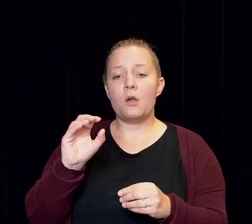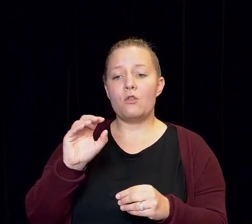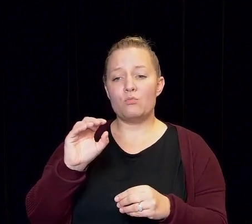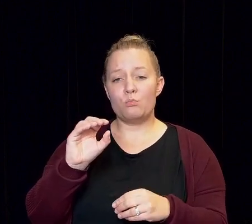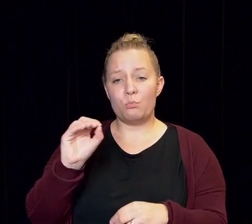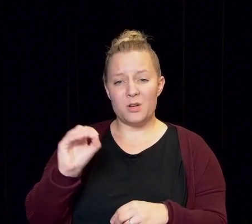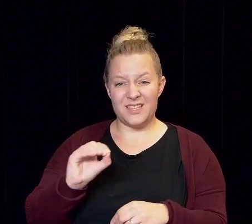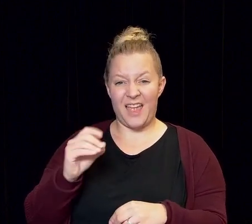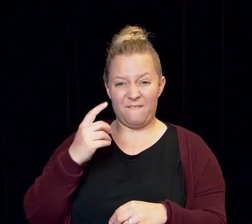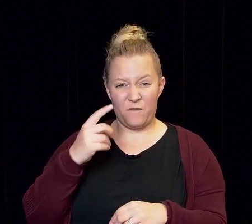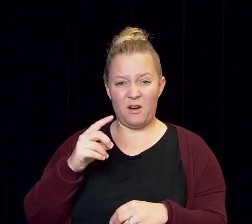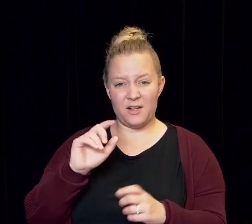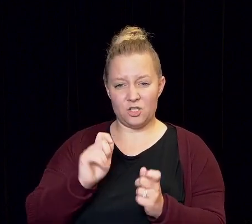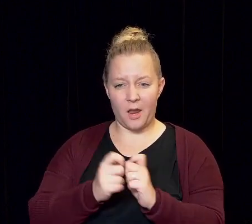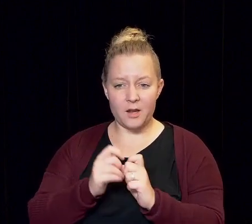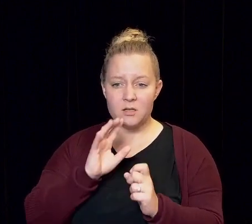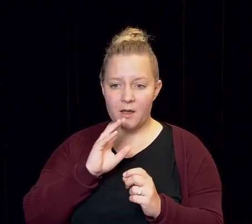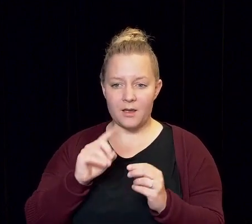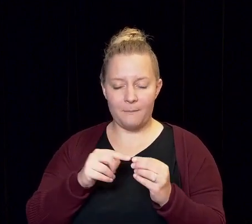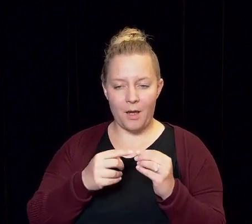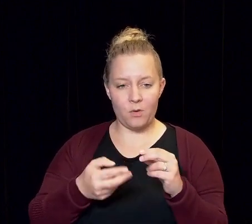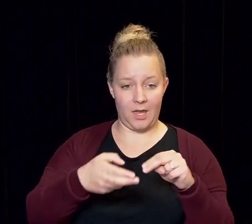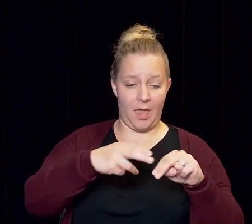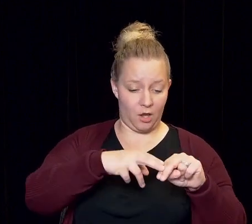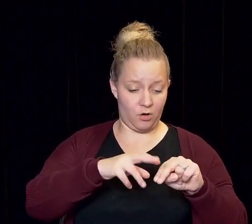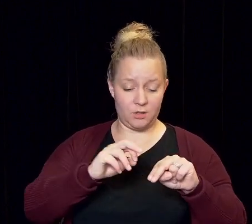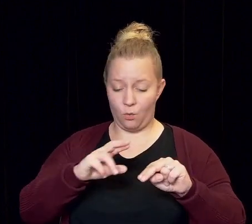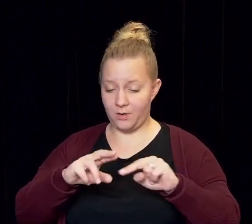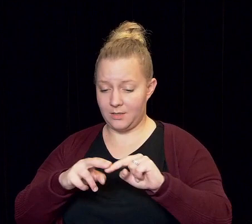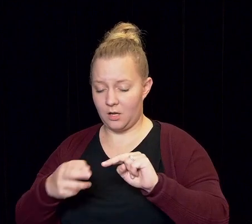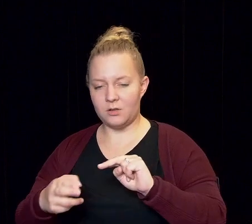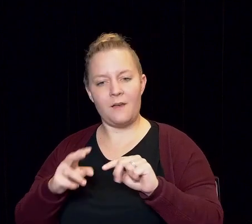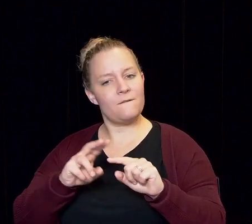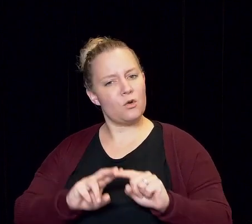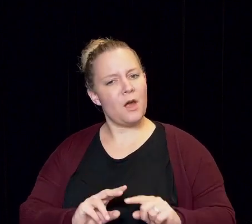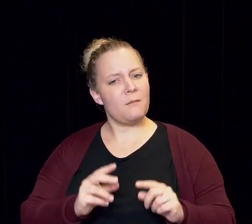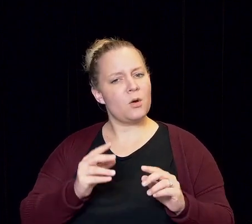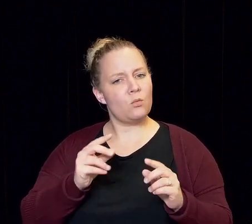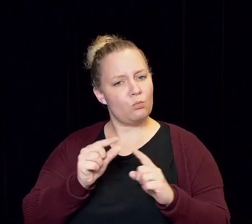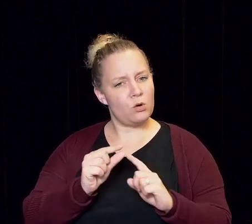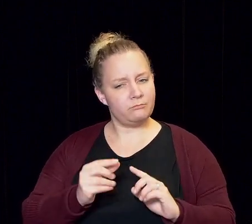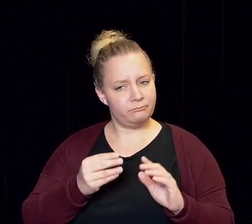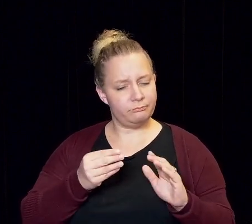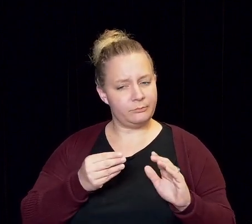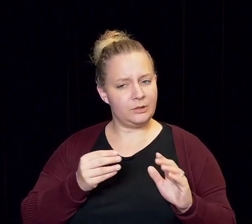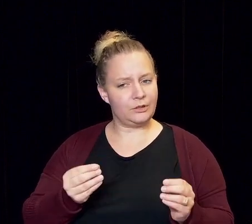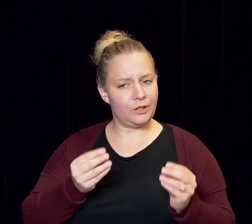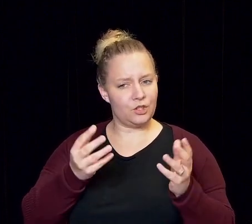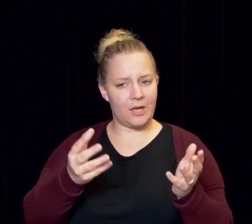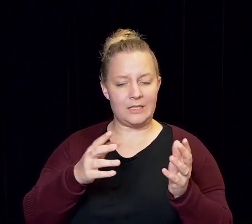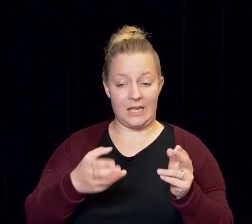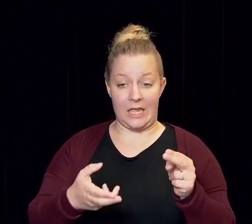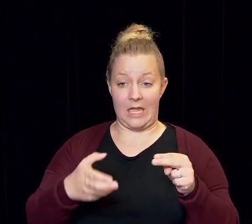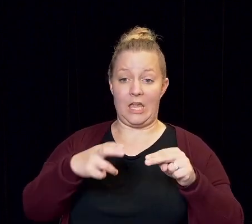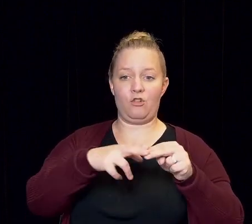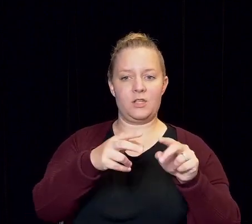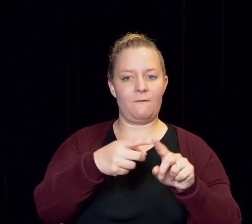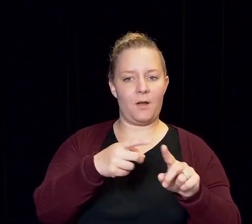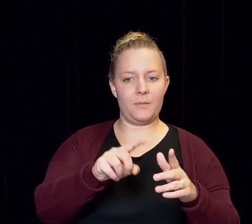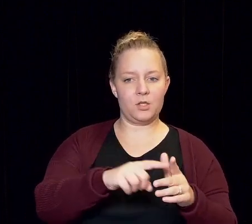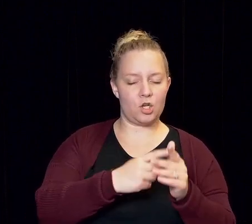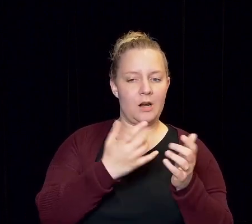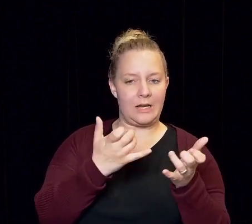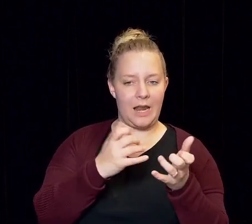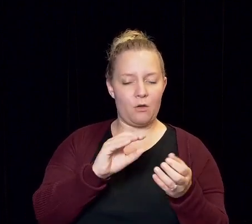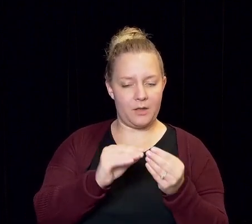to recognize if it's an increase or a decrease. And just like those vocab words suggest, increase means from the original, now the amount is